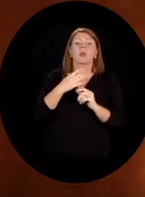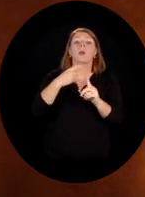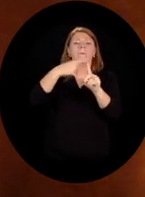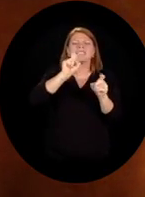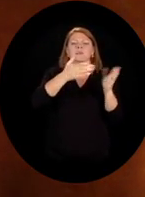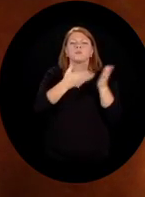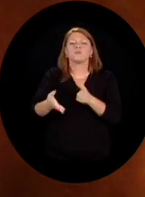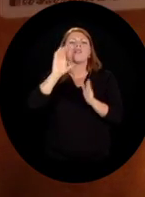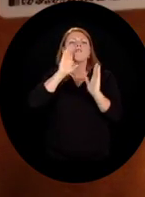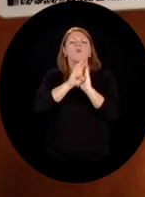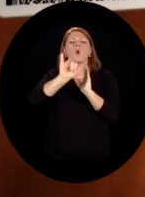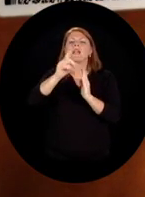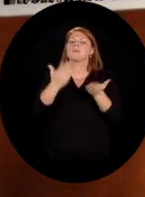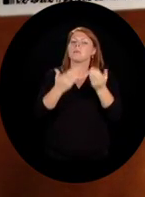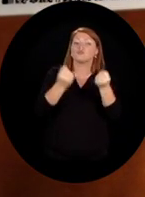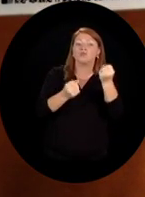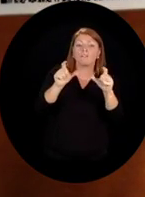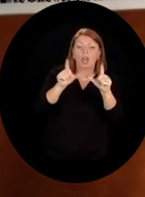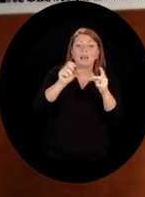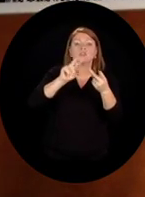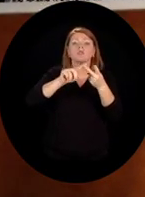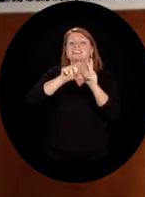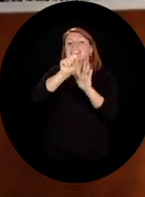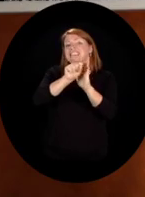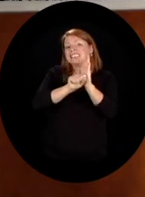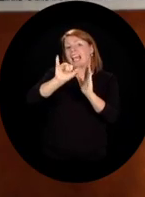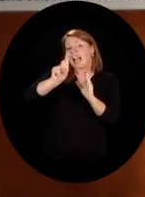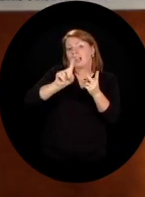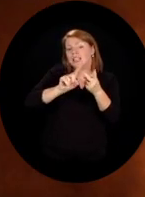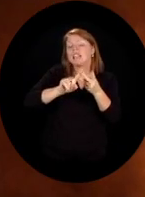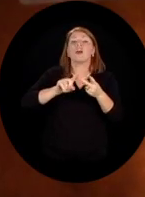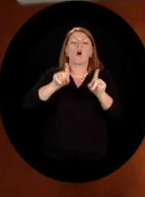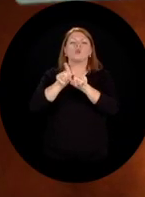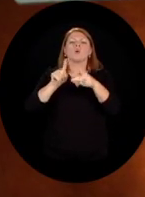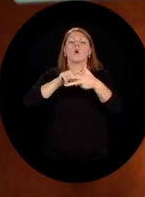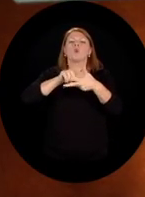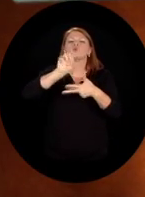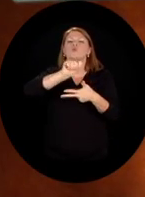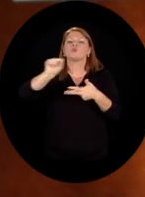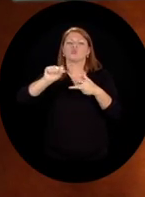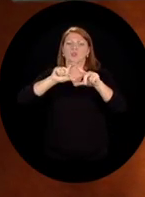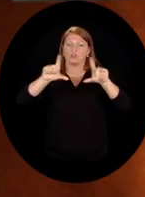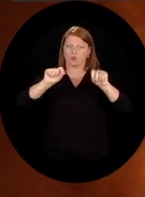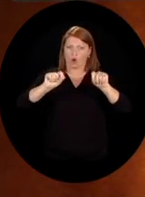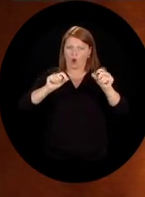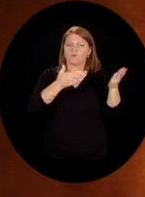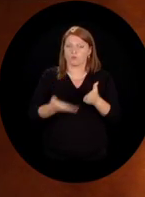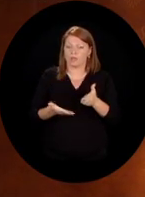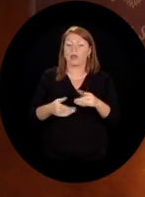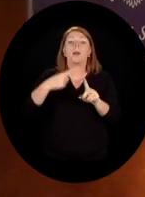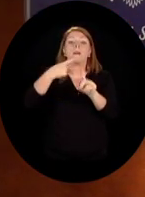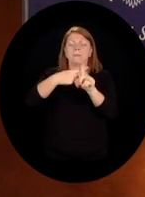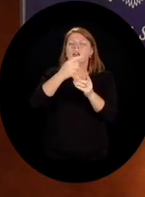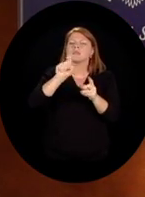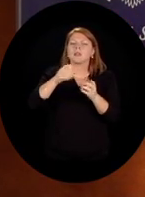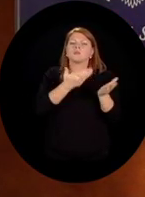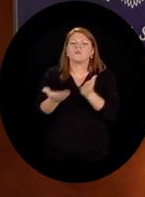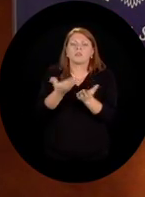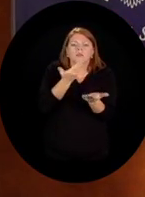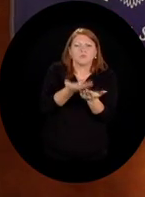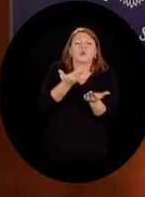of photo ID, such as a driver's license or state ID card, as well as your Social Security card, and documentation showing